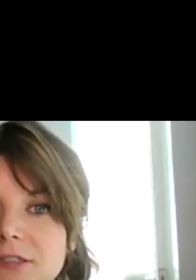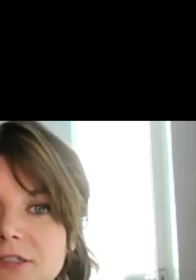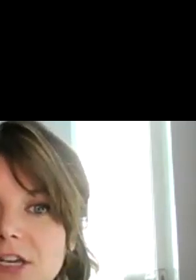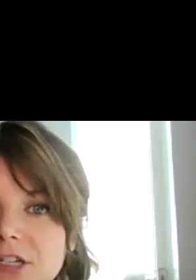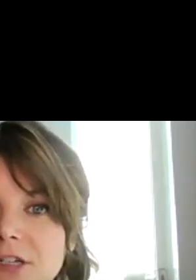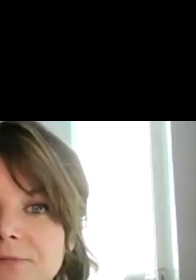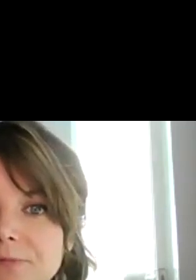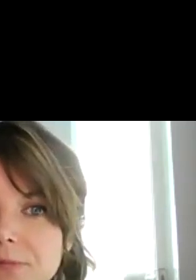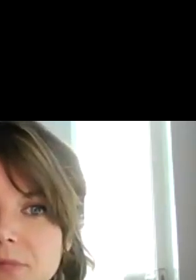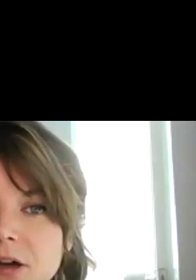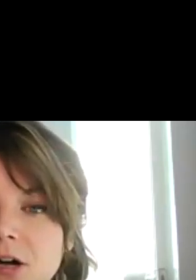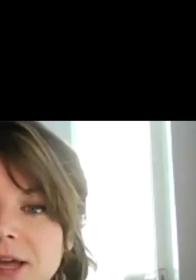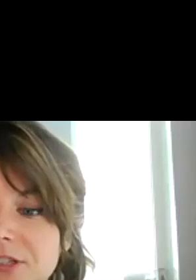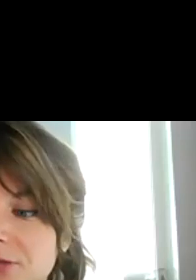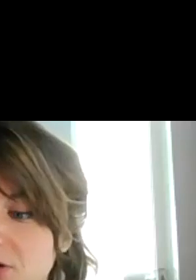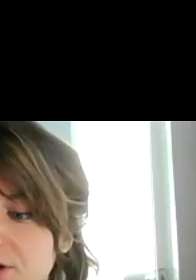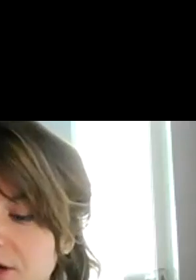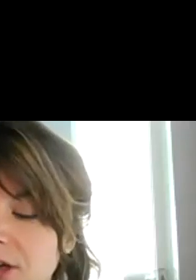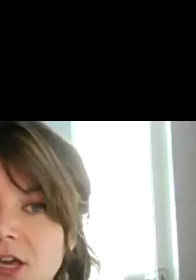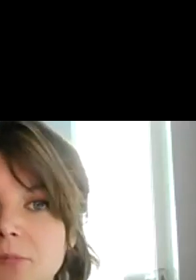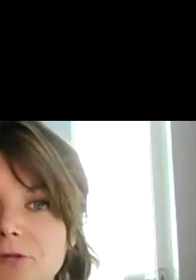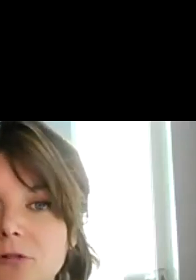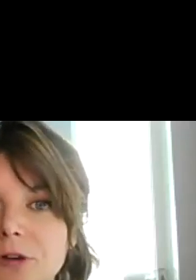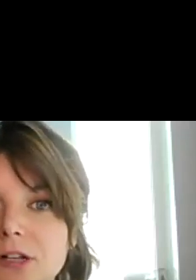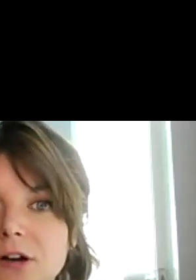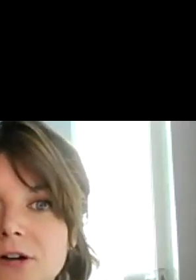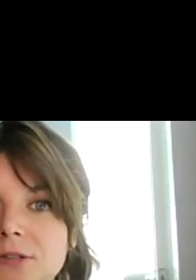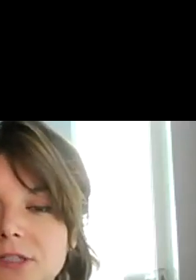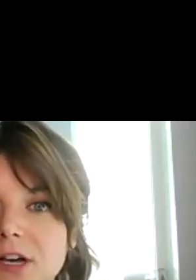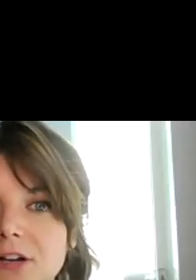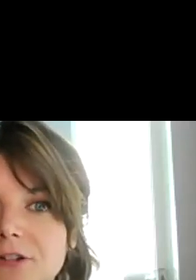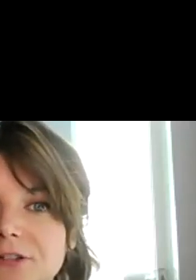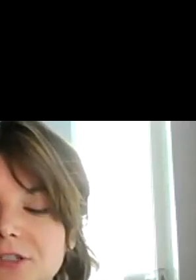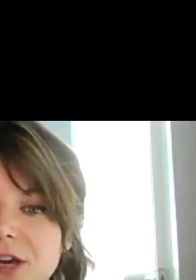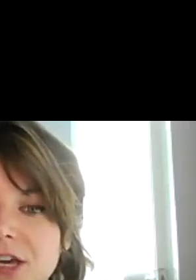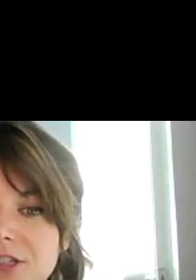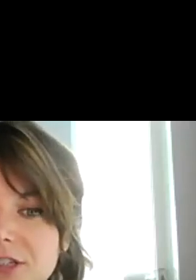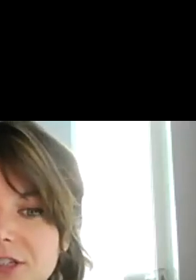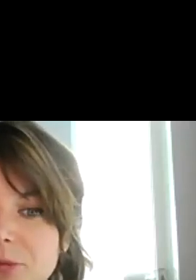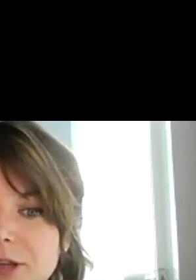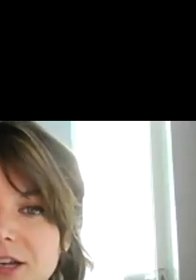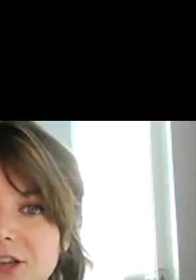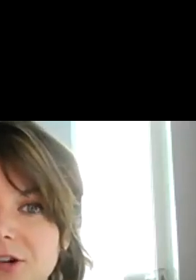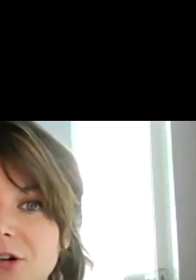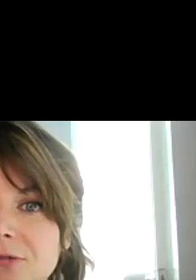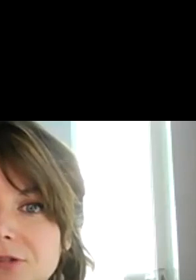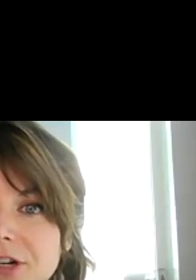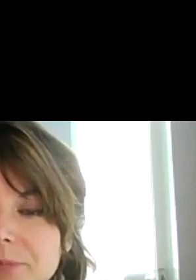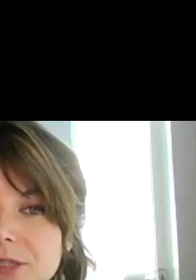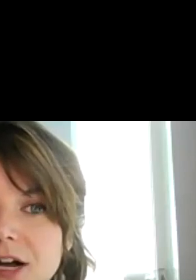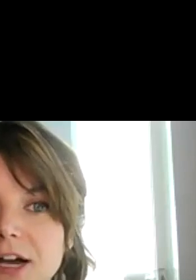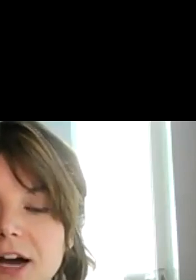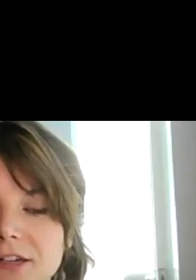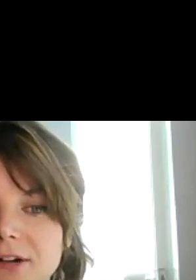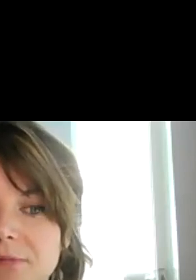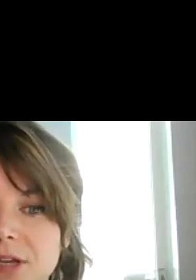today's presentation. And just real quick, before we close, for those of you anxious to start planning your own road